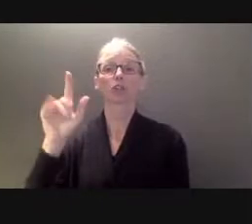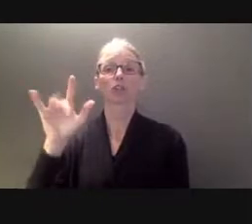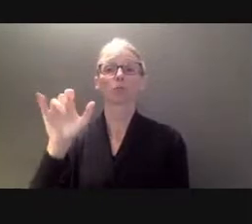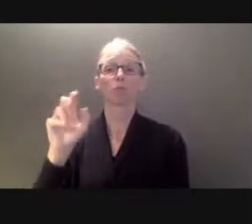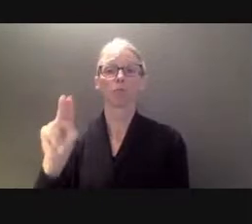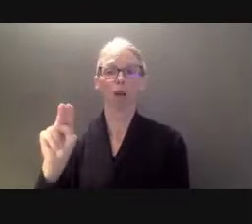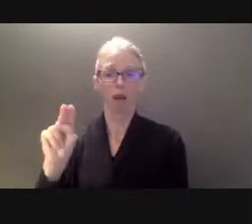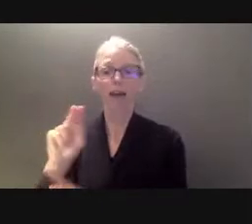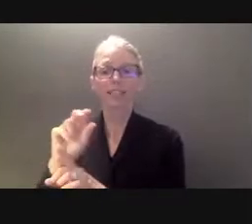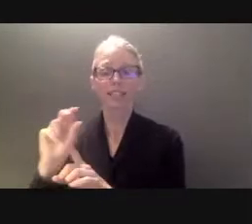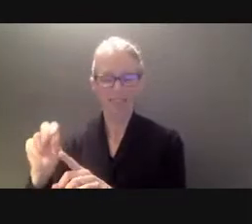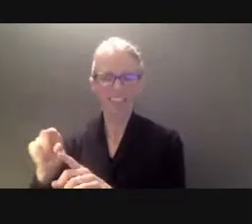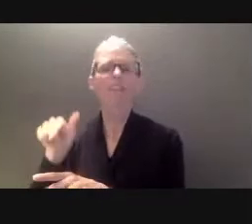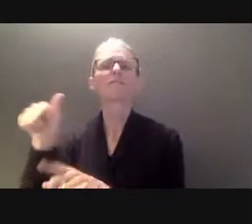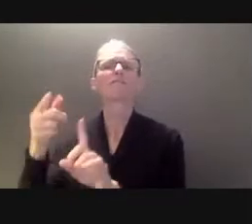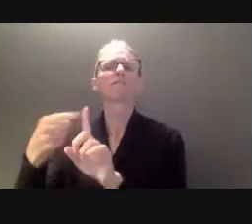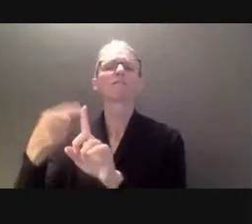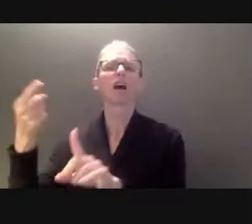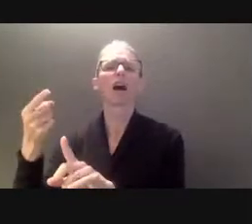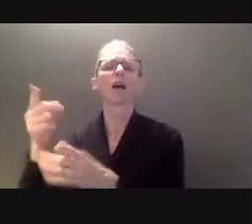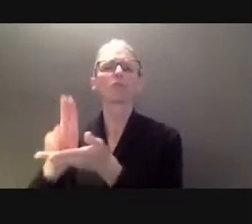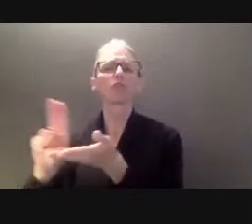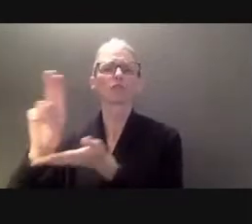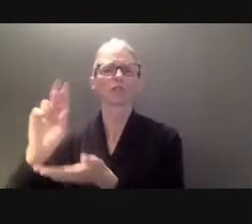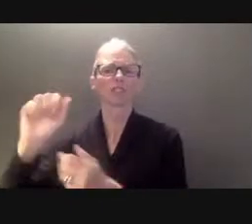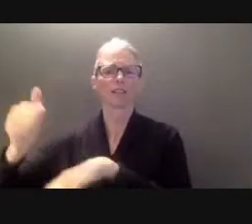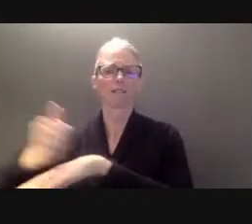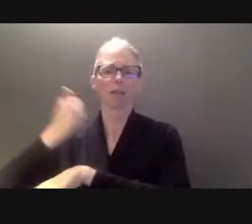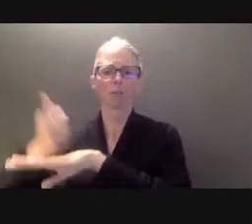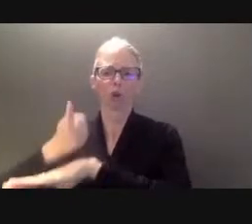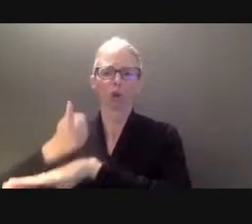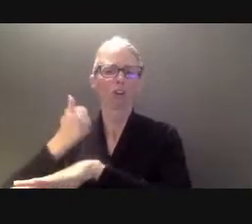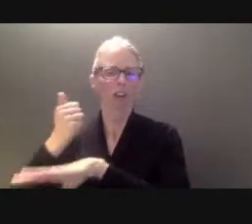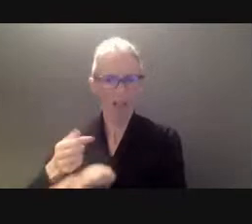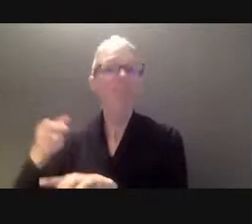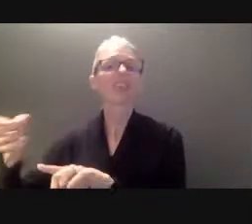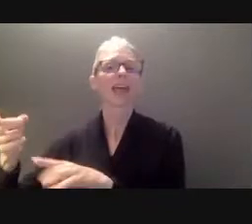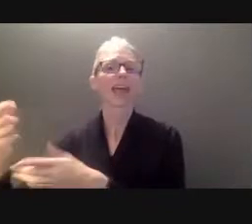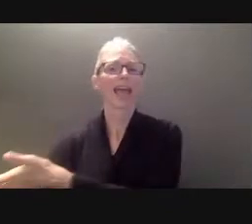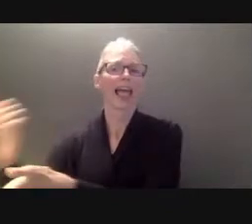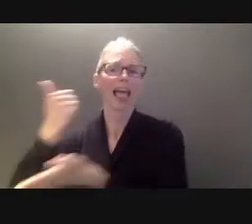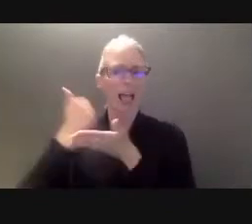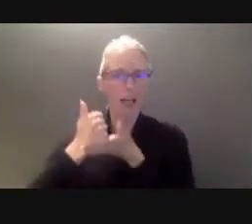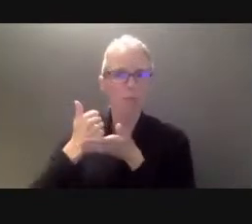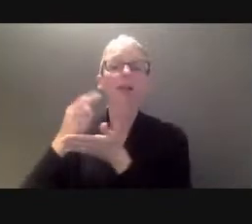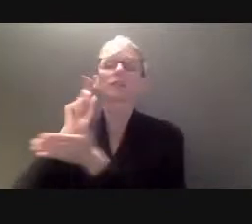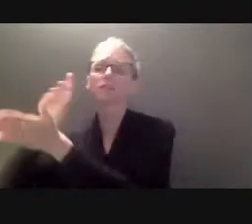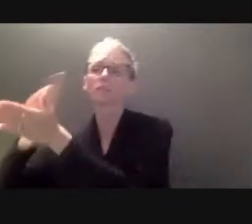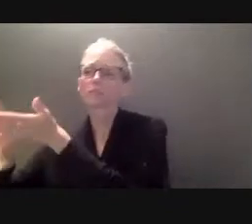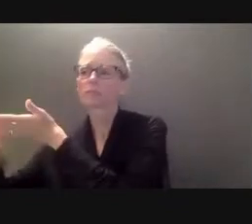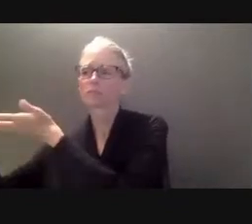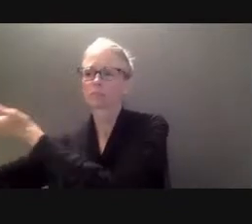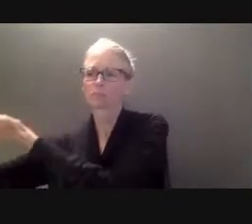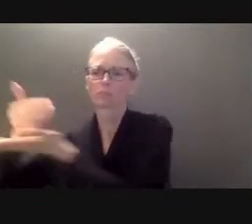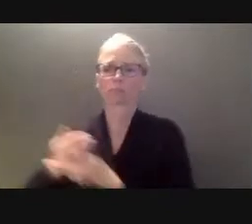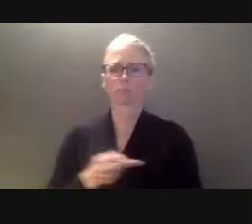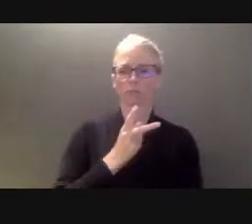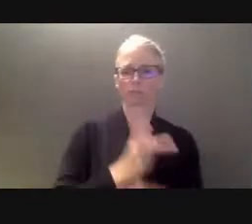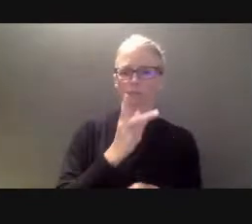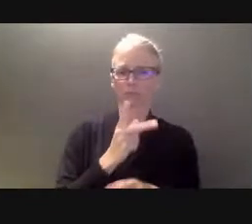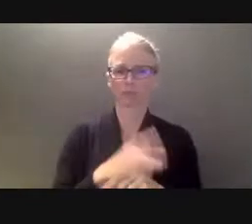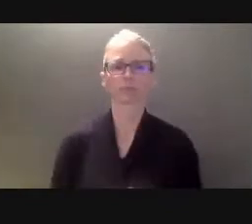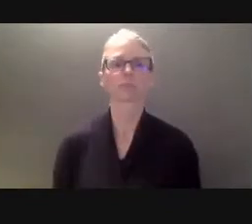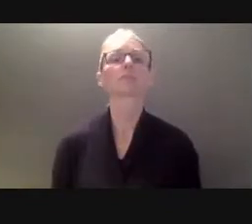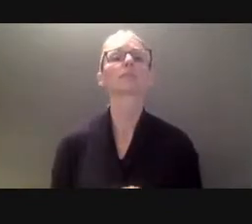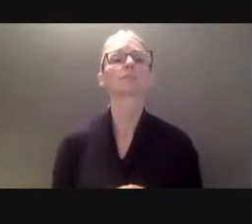working to help complete these reviews more efficiently. As previously stated, finding a way to synthesize the